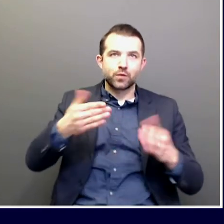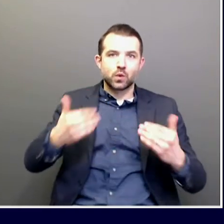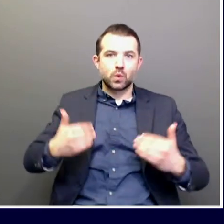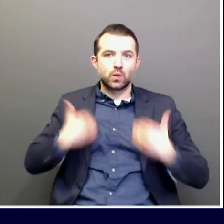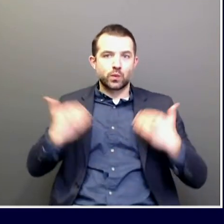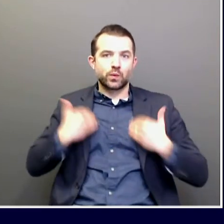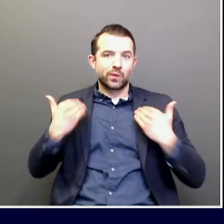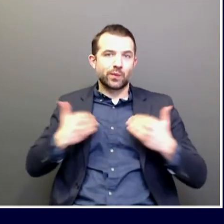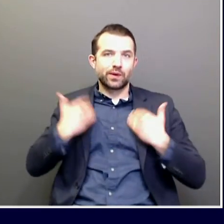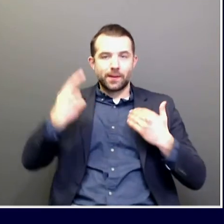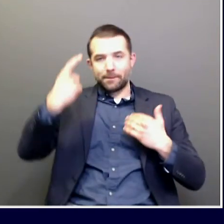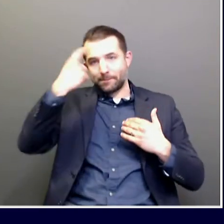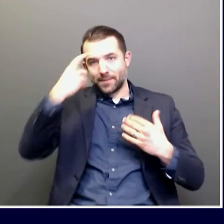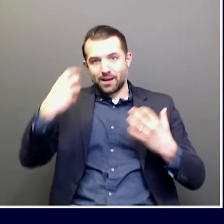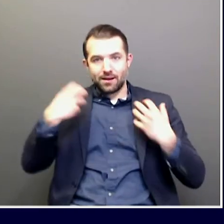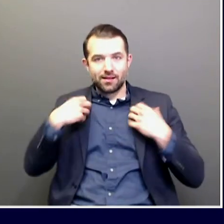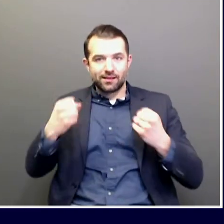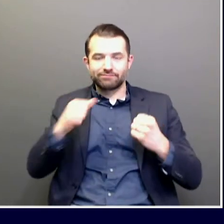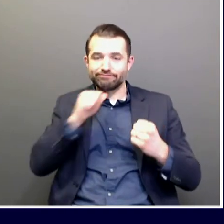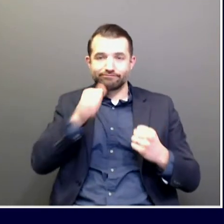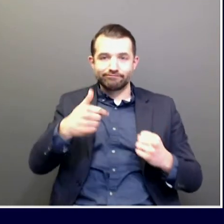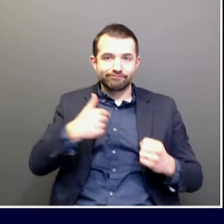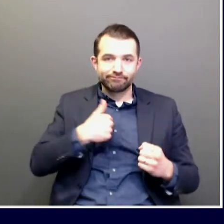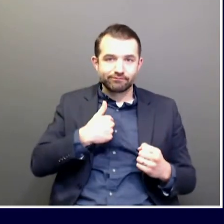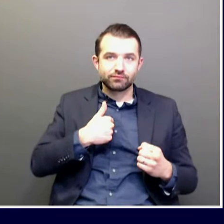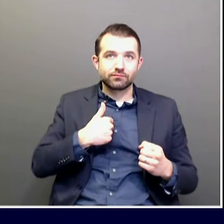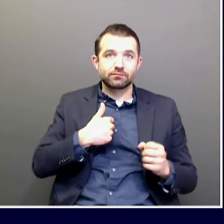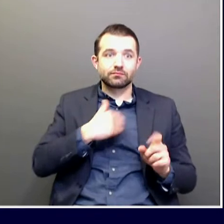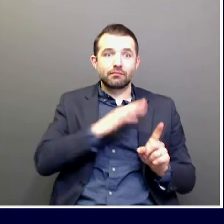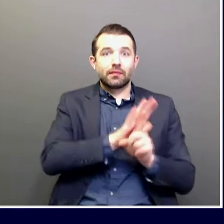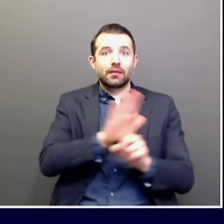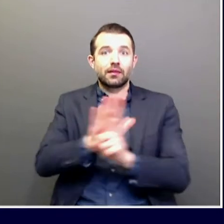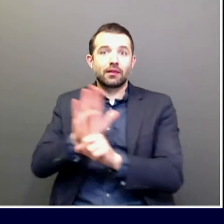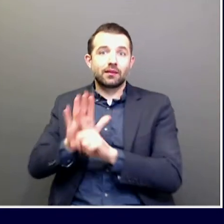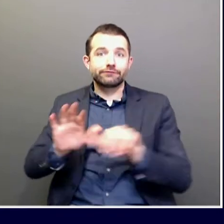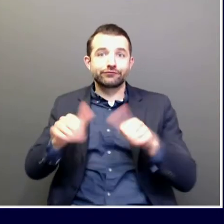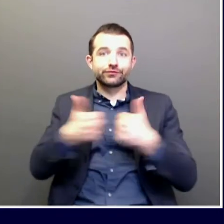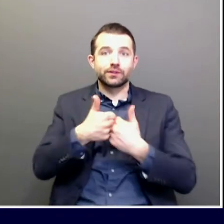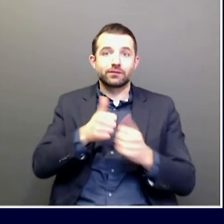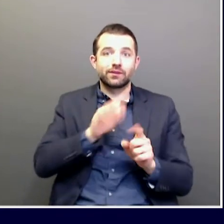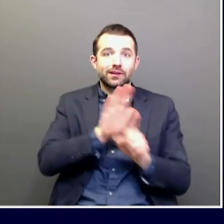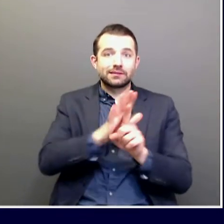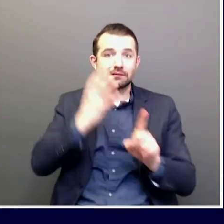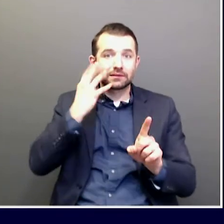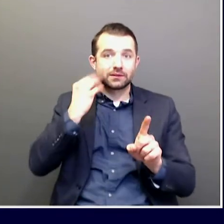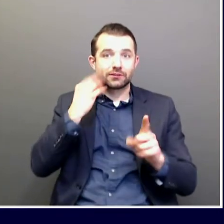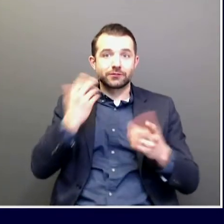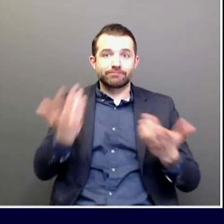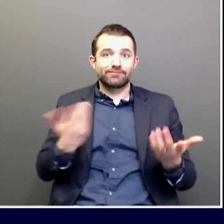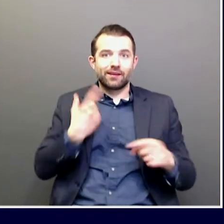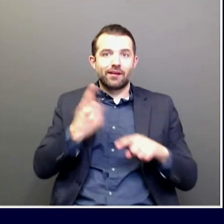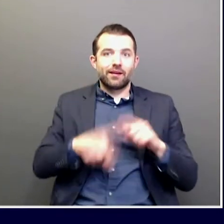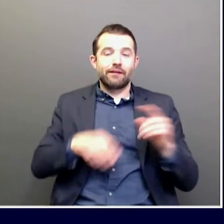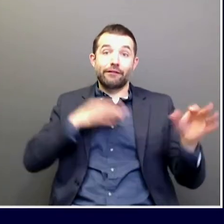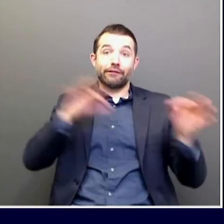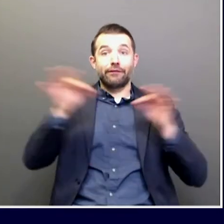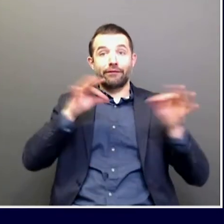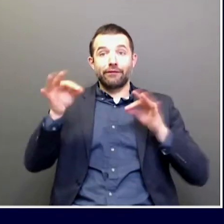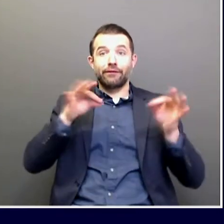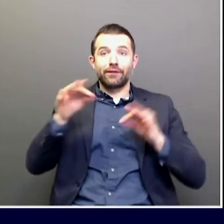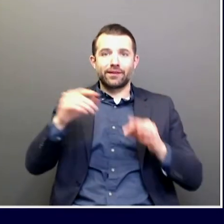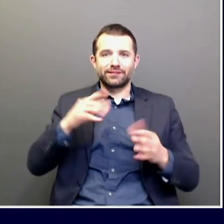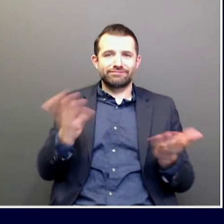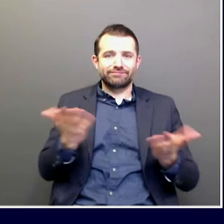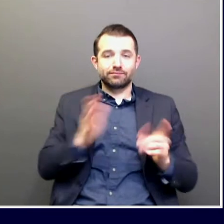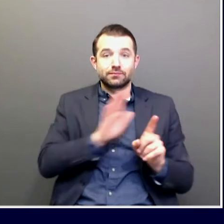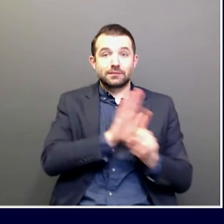themselves. My goal in meeting with school officials and school and education leaders is to hear about those and understand what it means for public